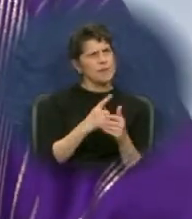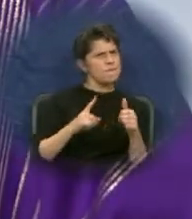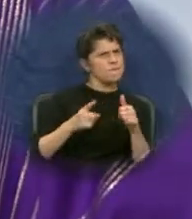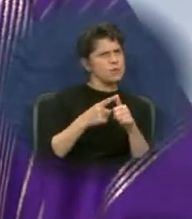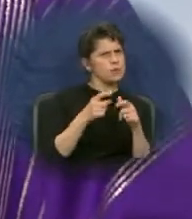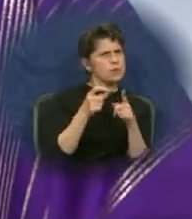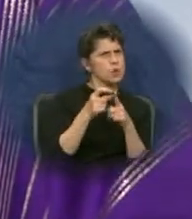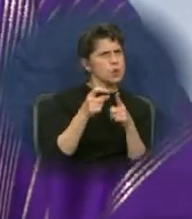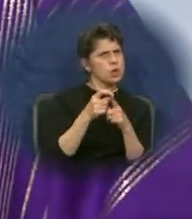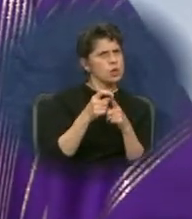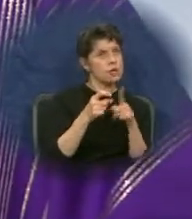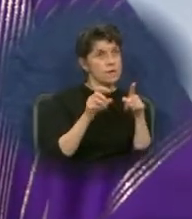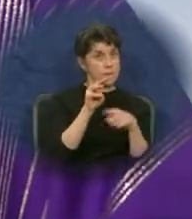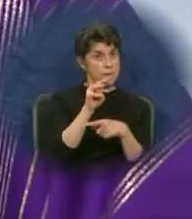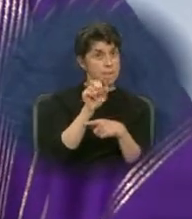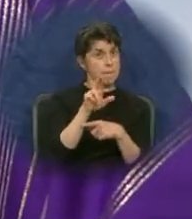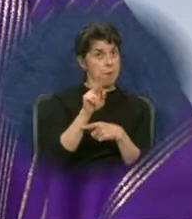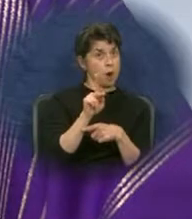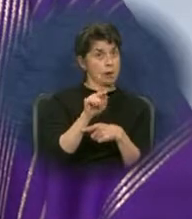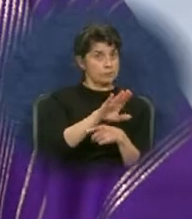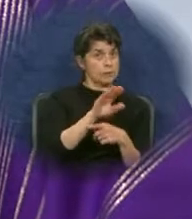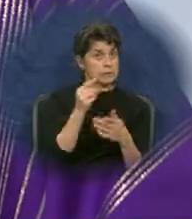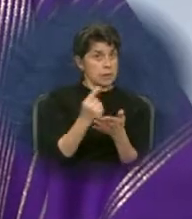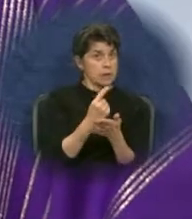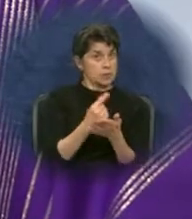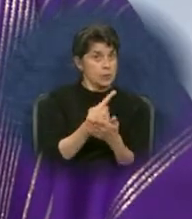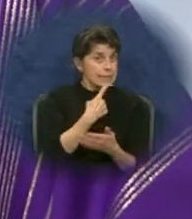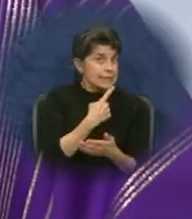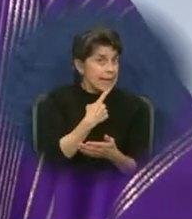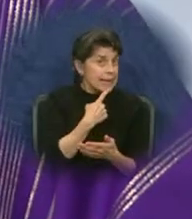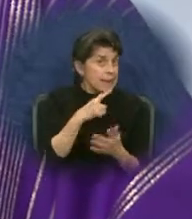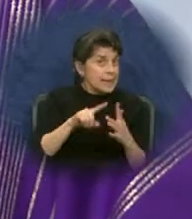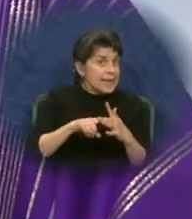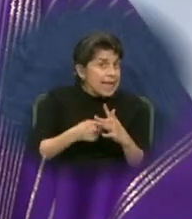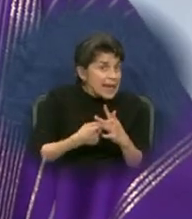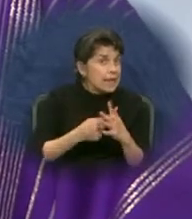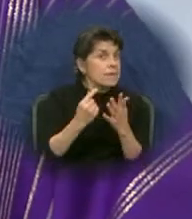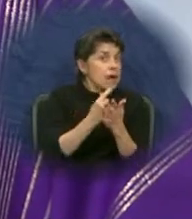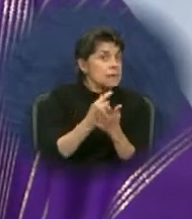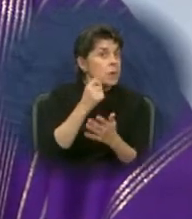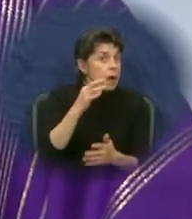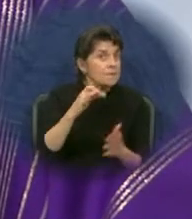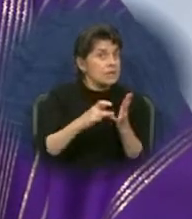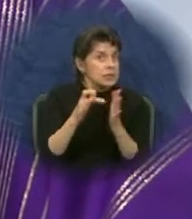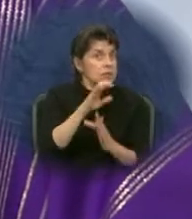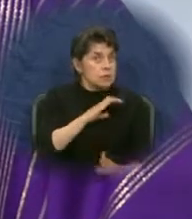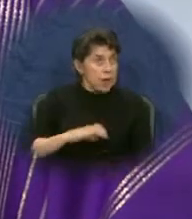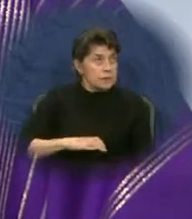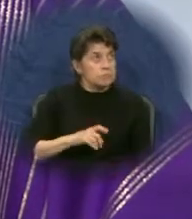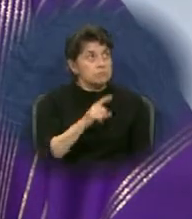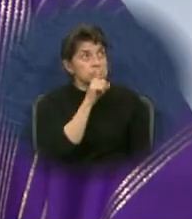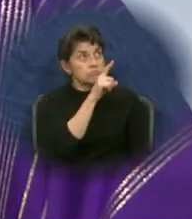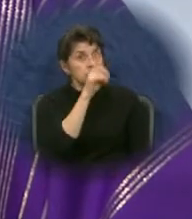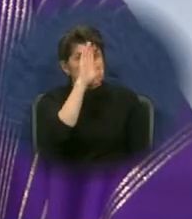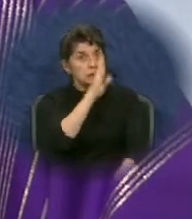words of Mark's Gospel, which said, "The beginning of the Gospel of Jesus Christ, the Son of